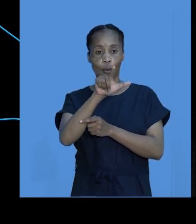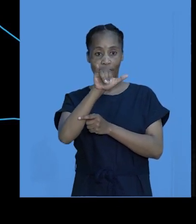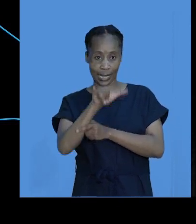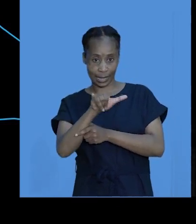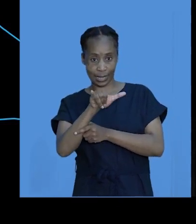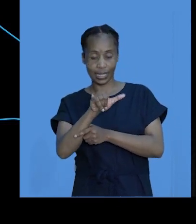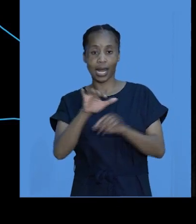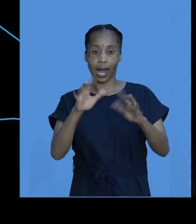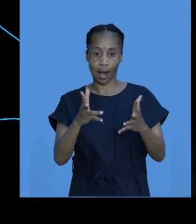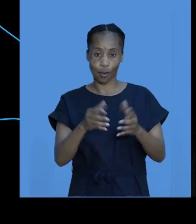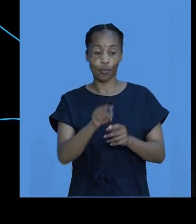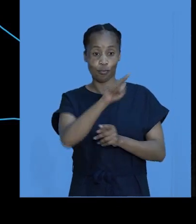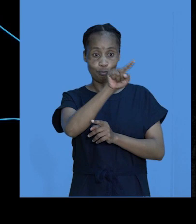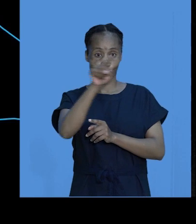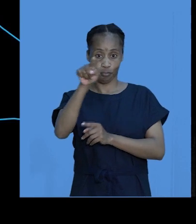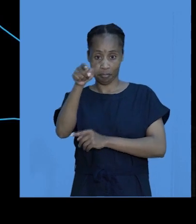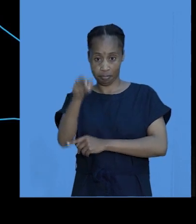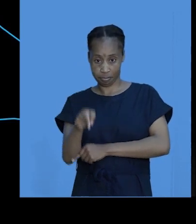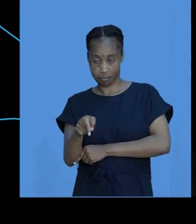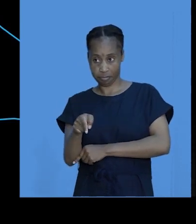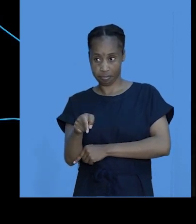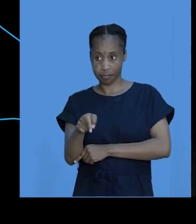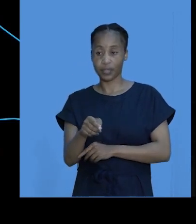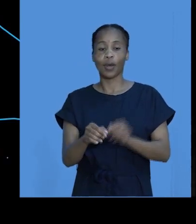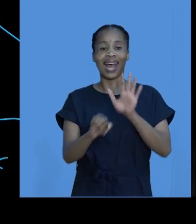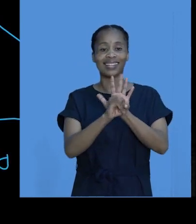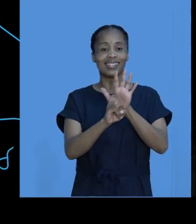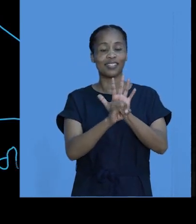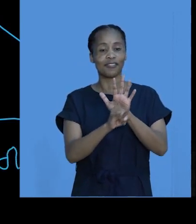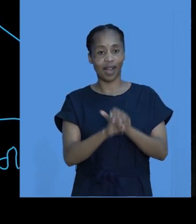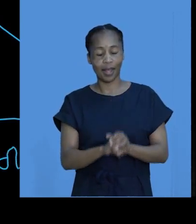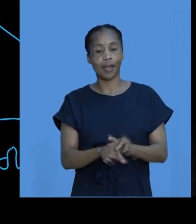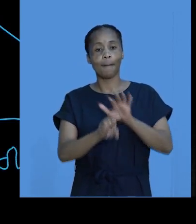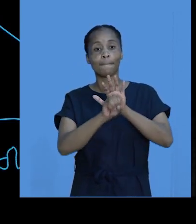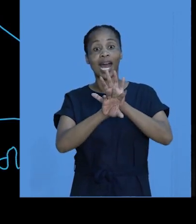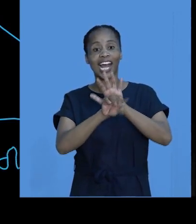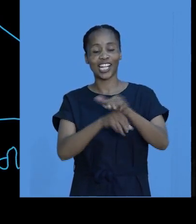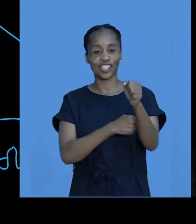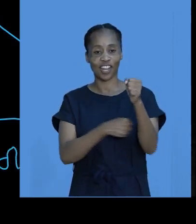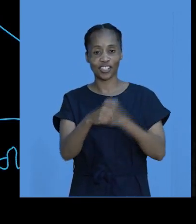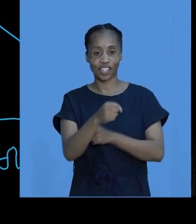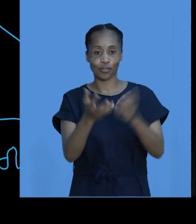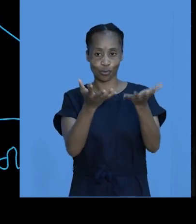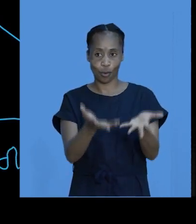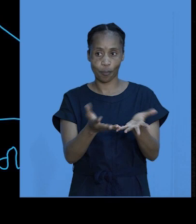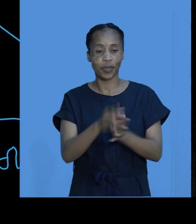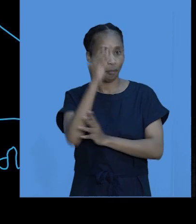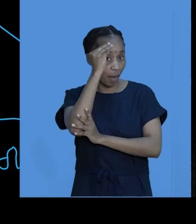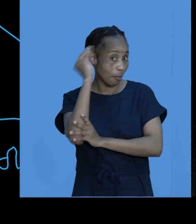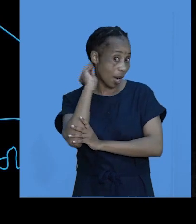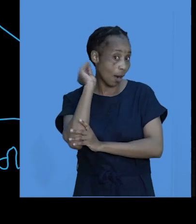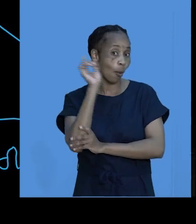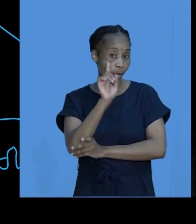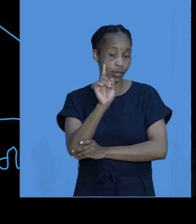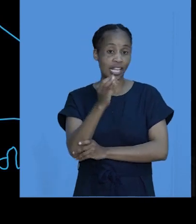and then this is monopoly. So that's how you identify your market structures there, right? Just keep that in